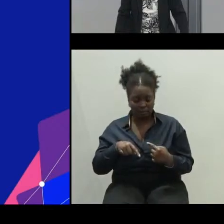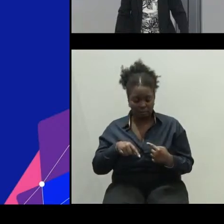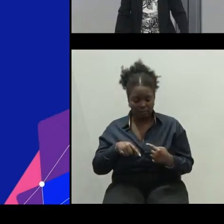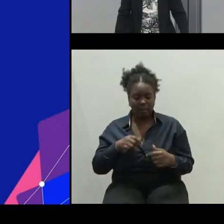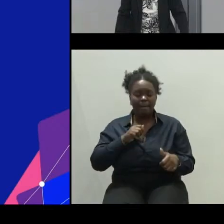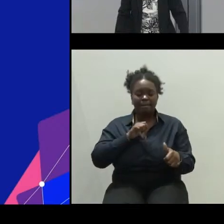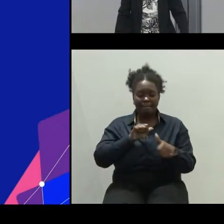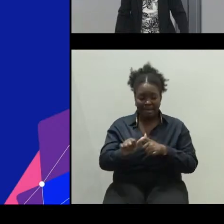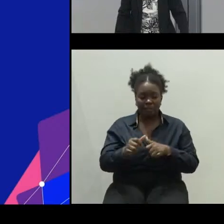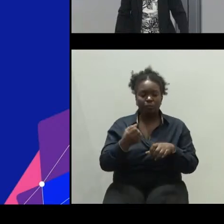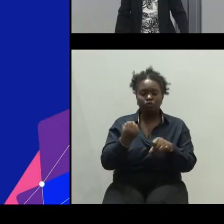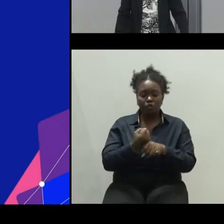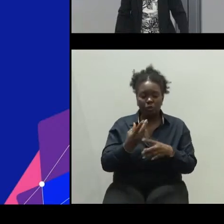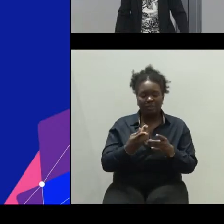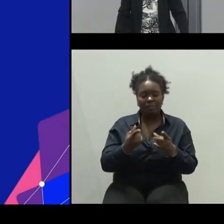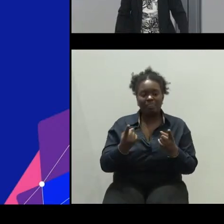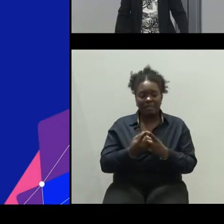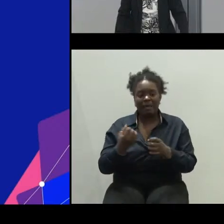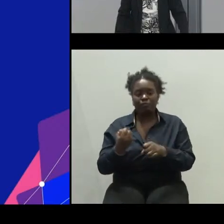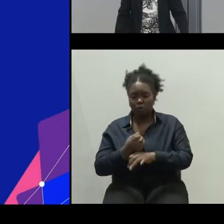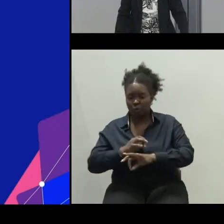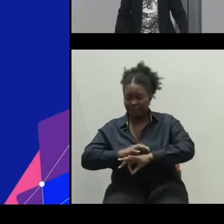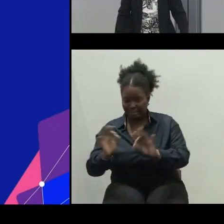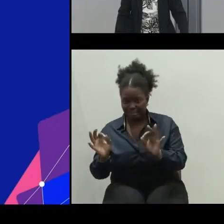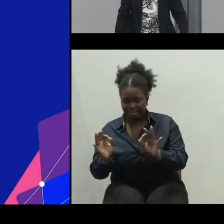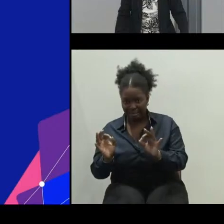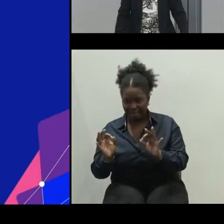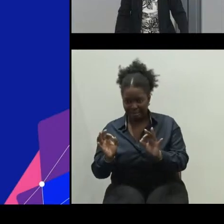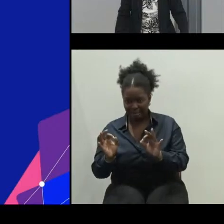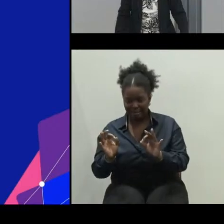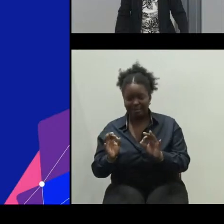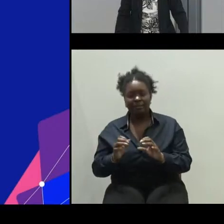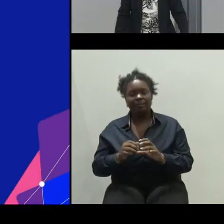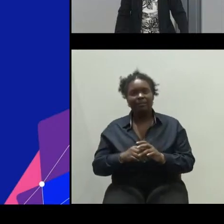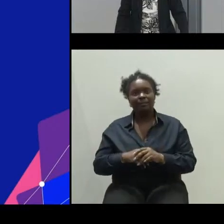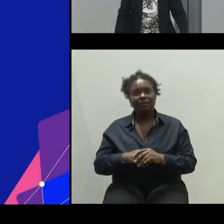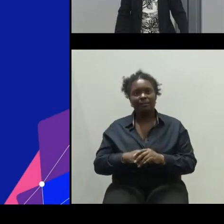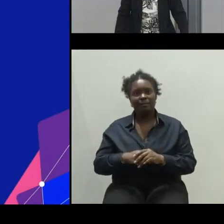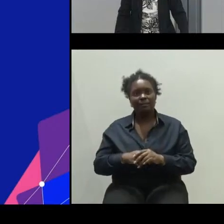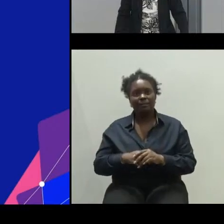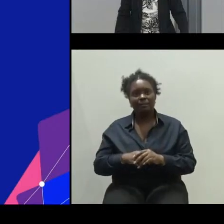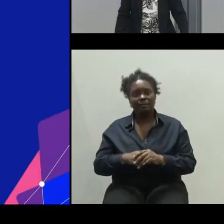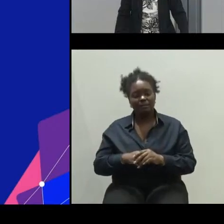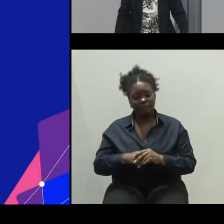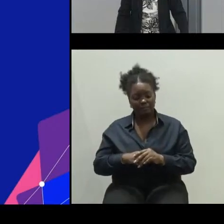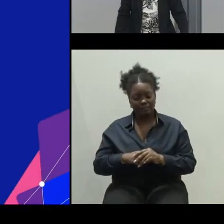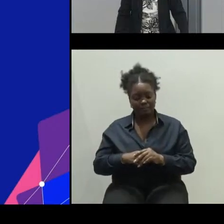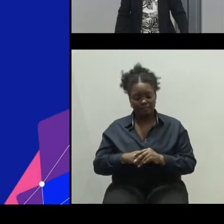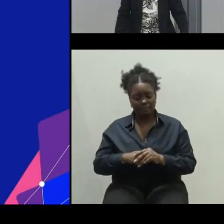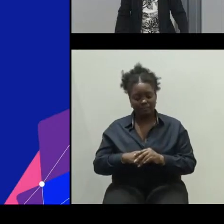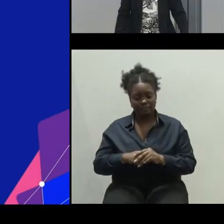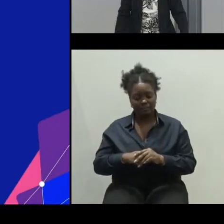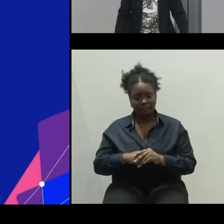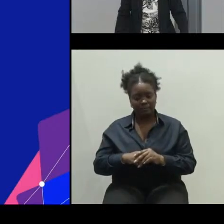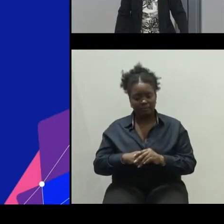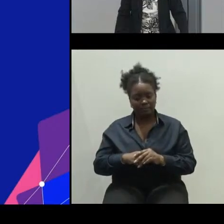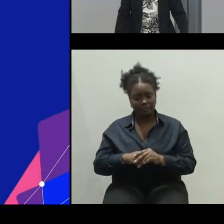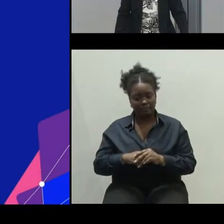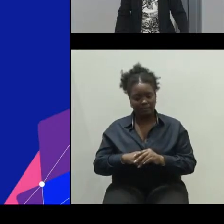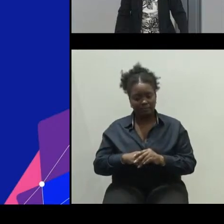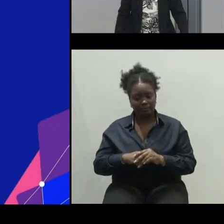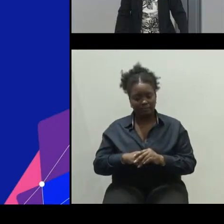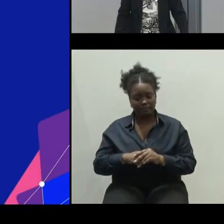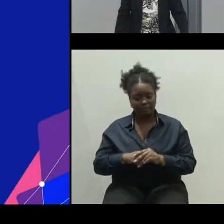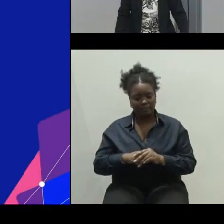producing anything. So, that's the kind of argument that normally I tell to my colleagues that do scaling up, and they are